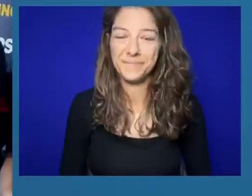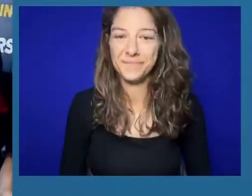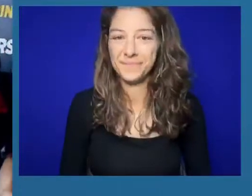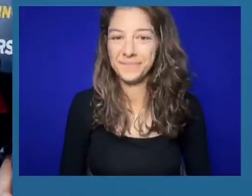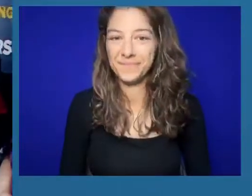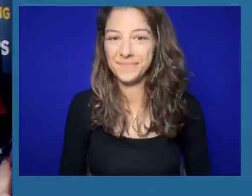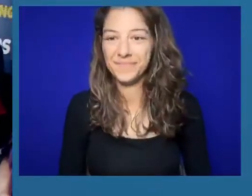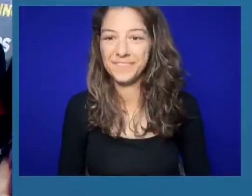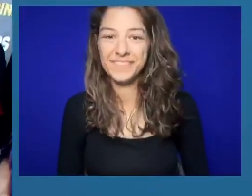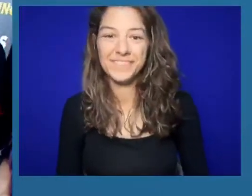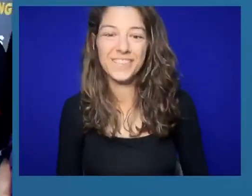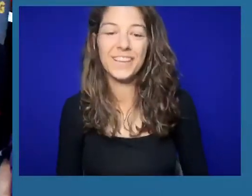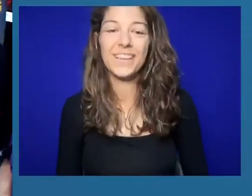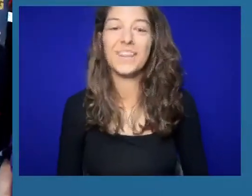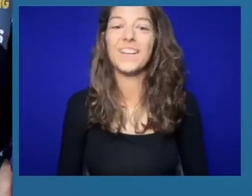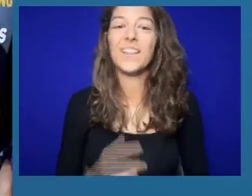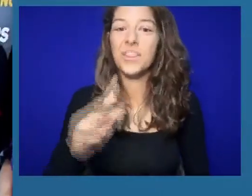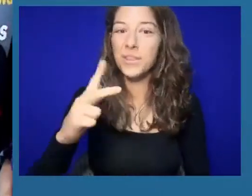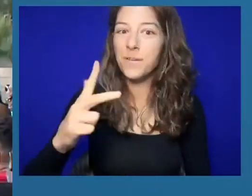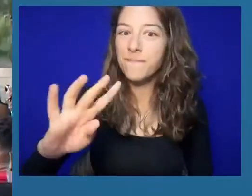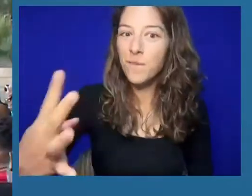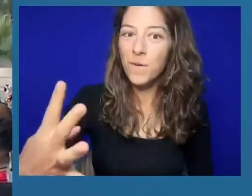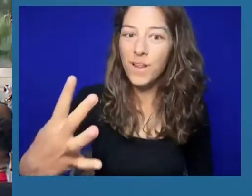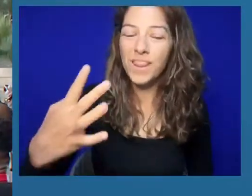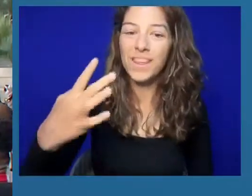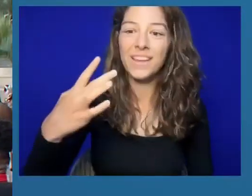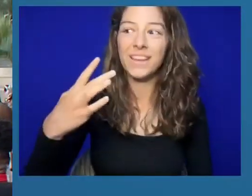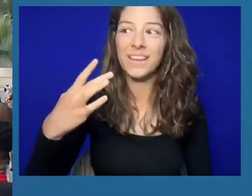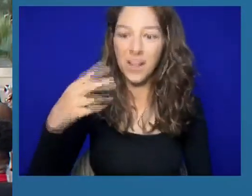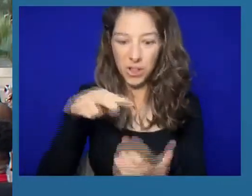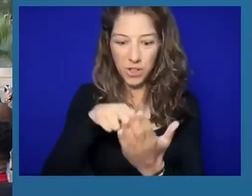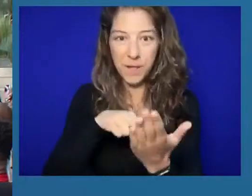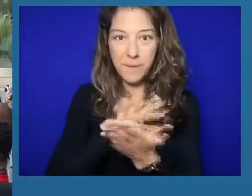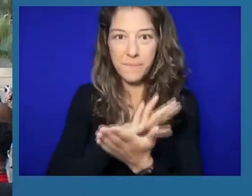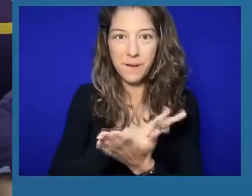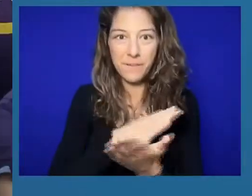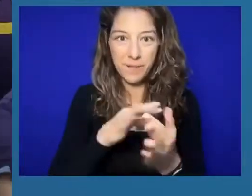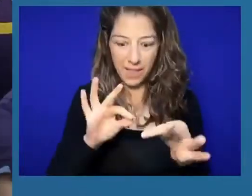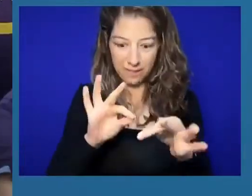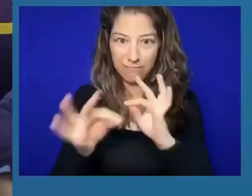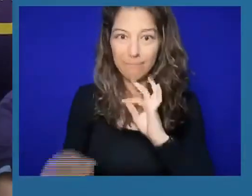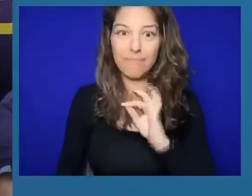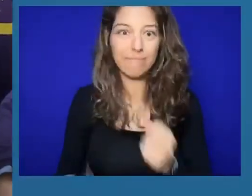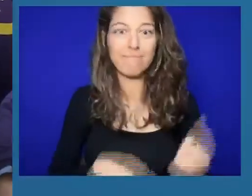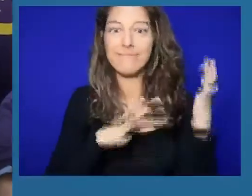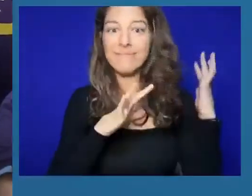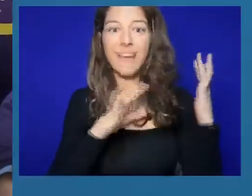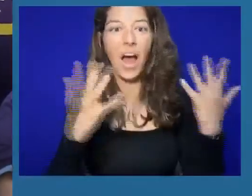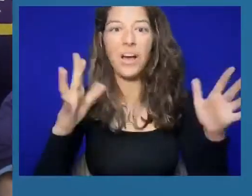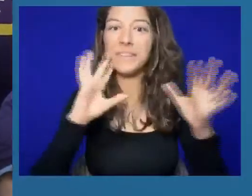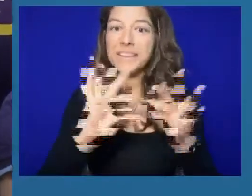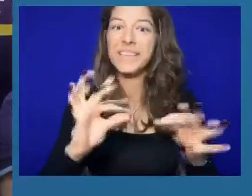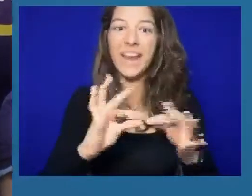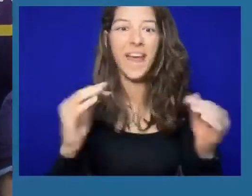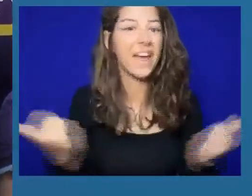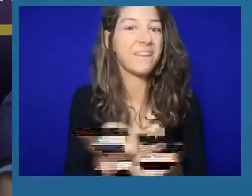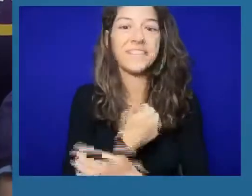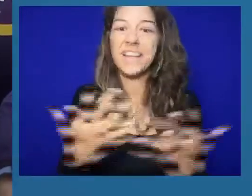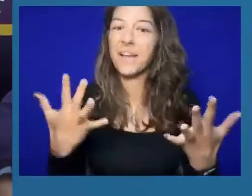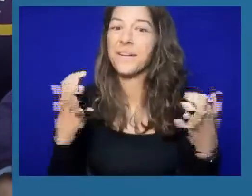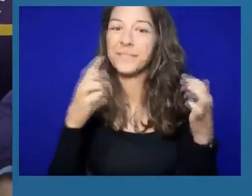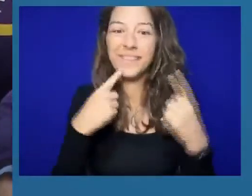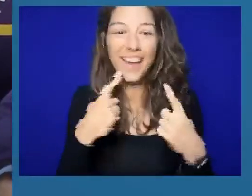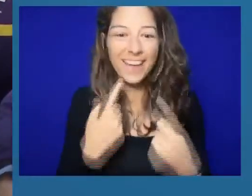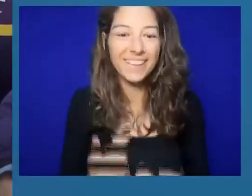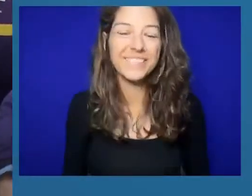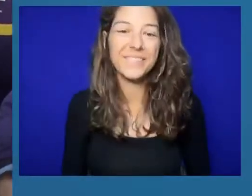The thing we're going third or fourth is that when you look at your paper, you got to go like this because it's all over, because they said everything that I was going to say.